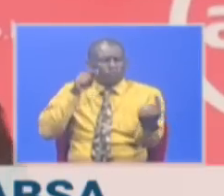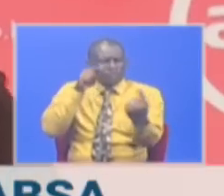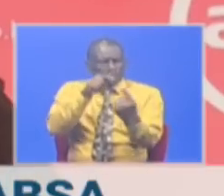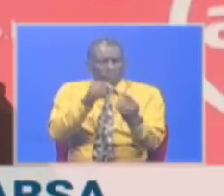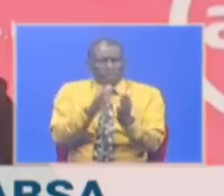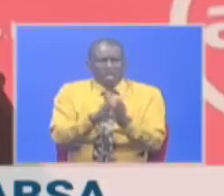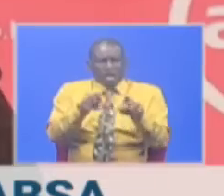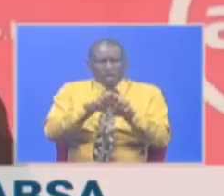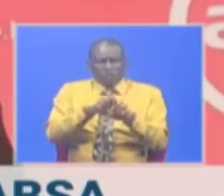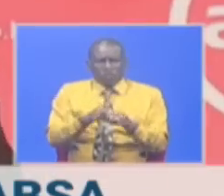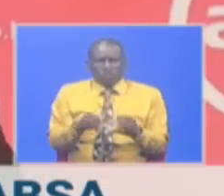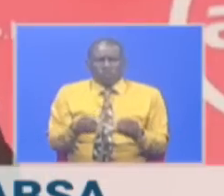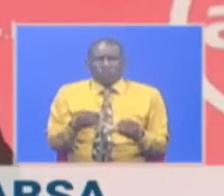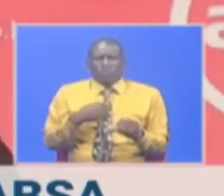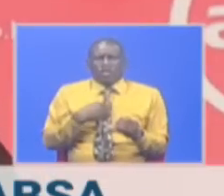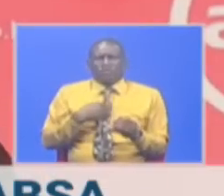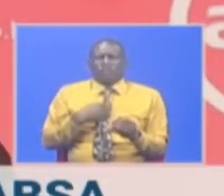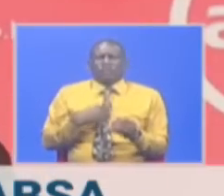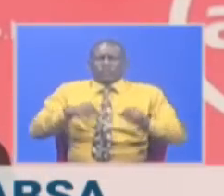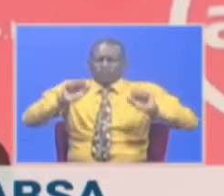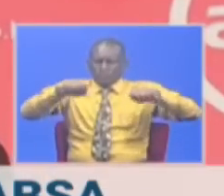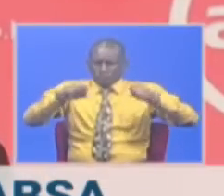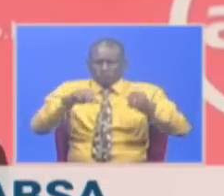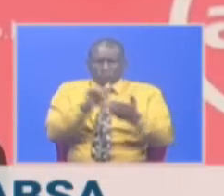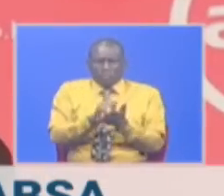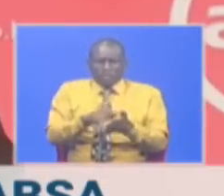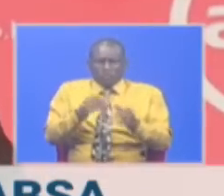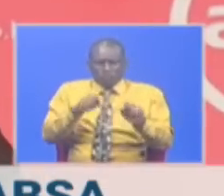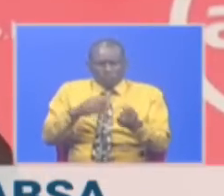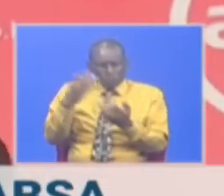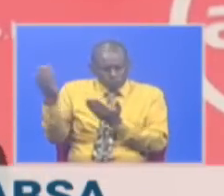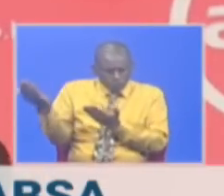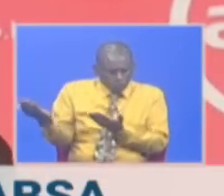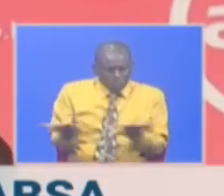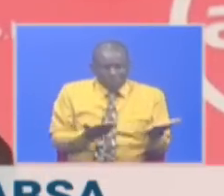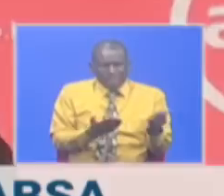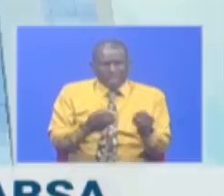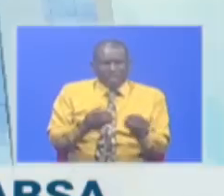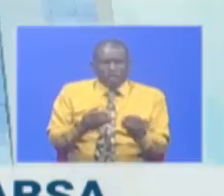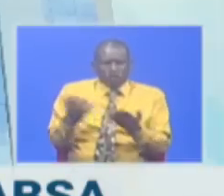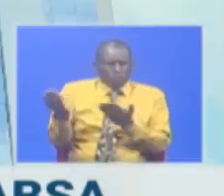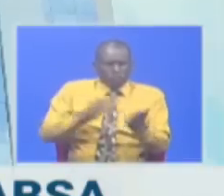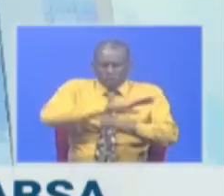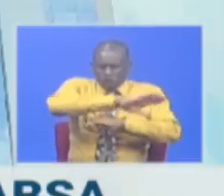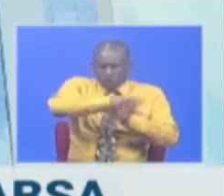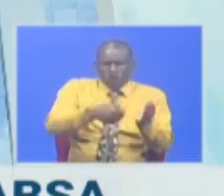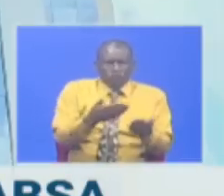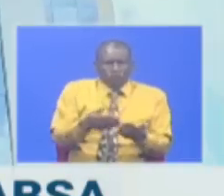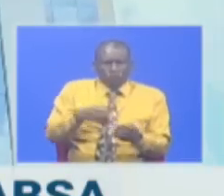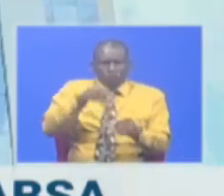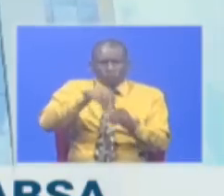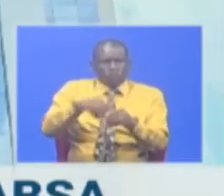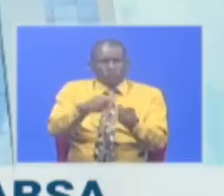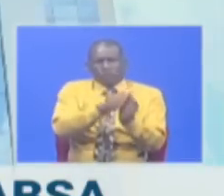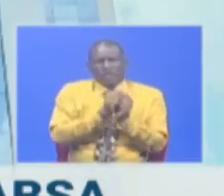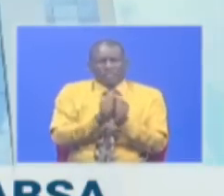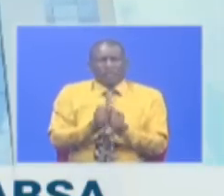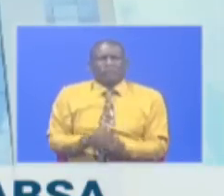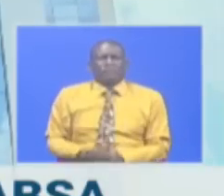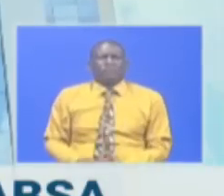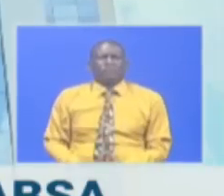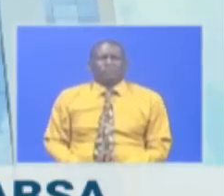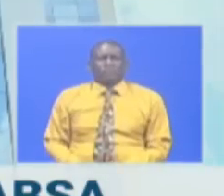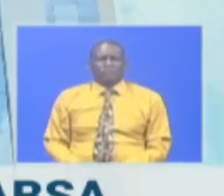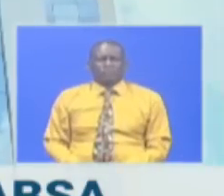endless possibilities that we are looking to bring to life to all of you. Coming home, I am coming